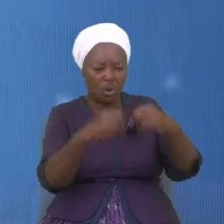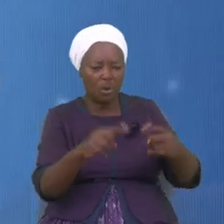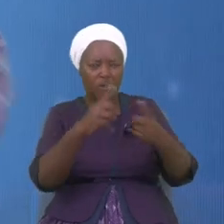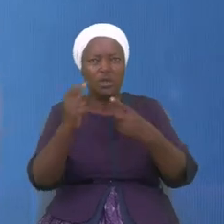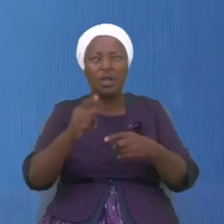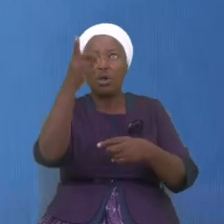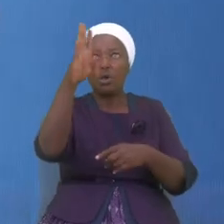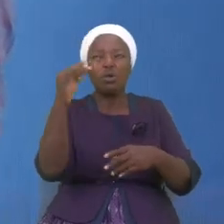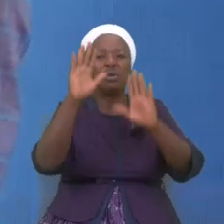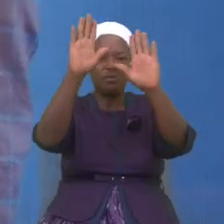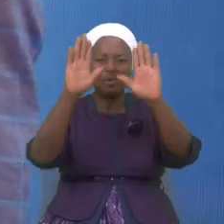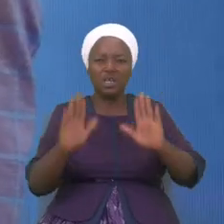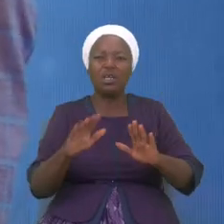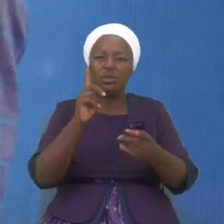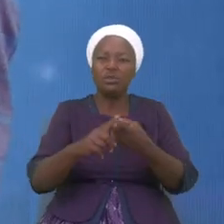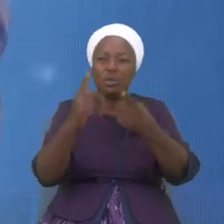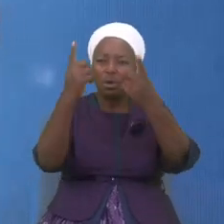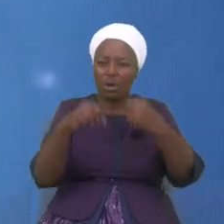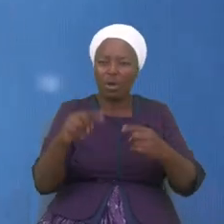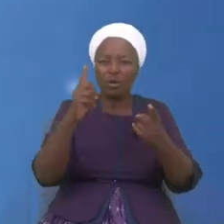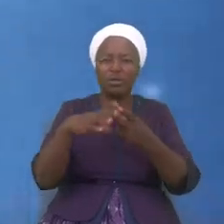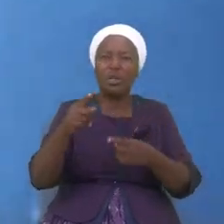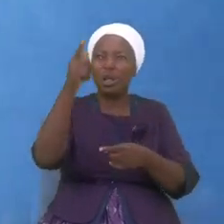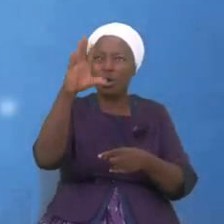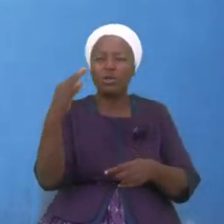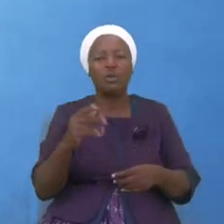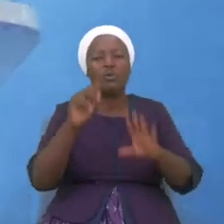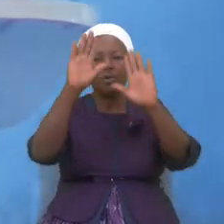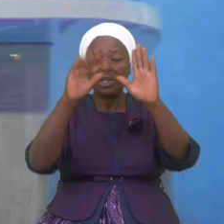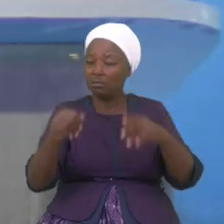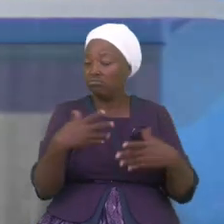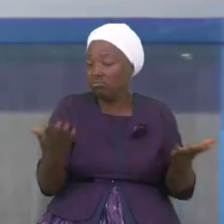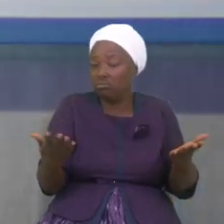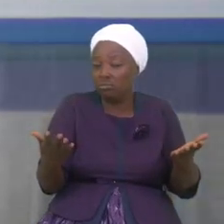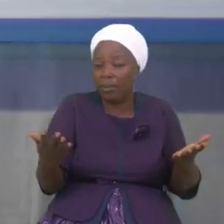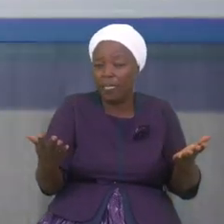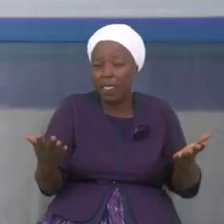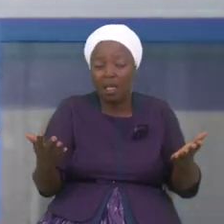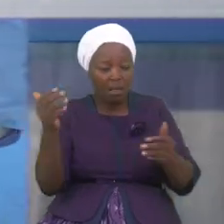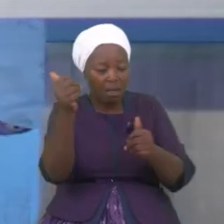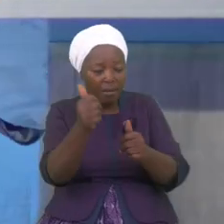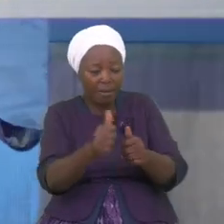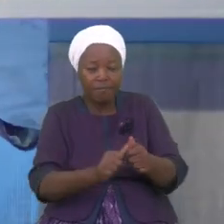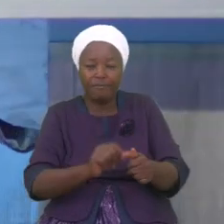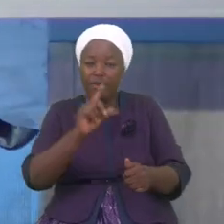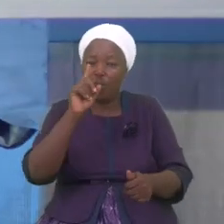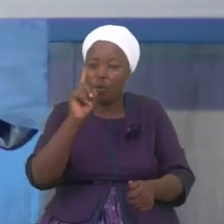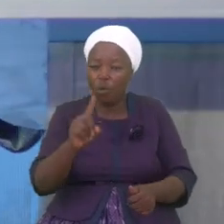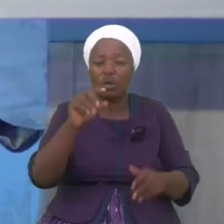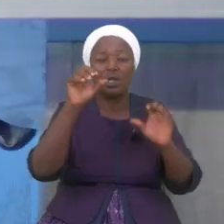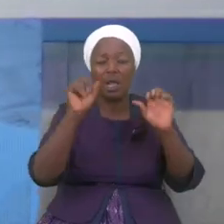of Wonders. To come to the God of Wonders. After all, everybody can